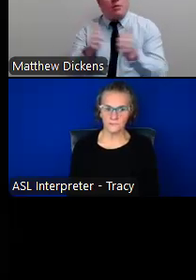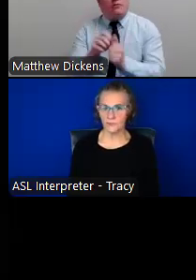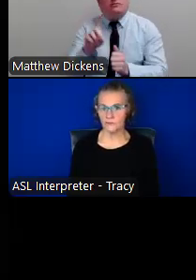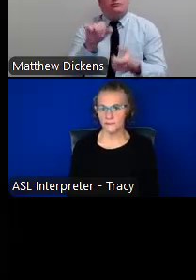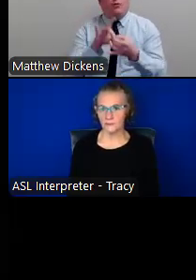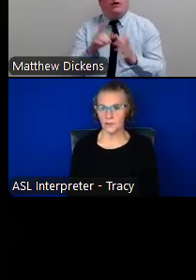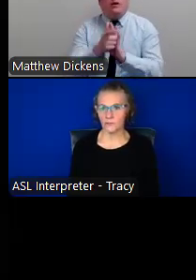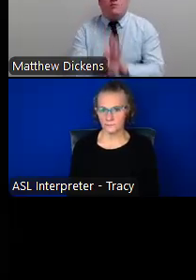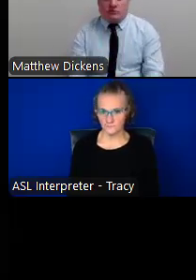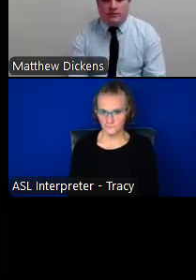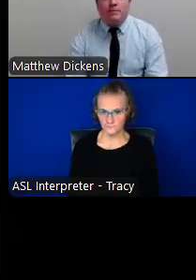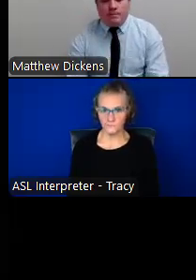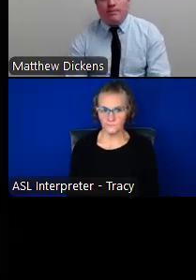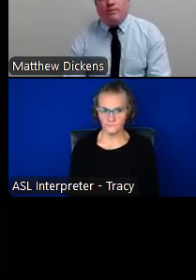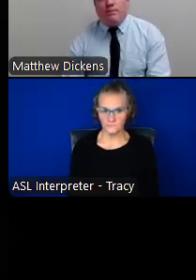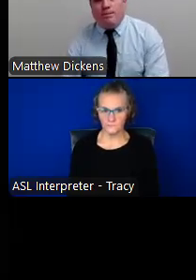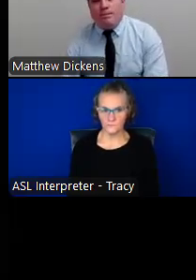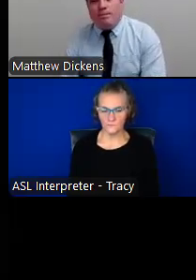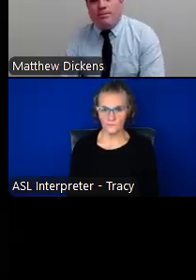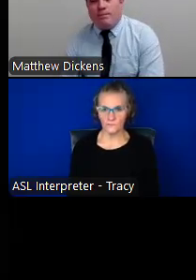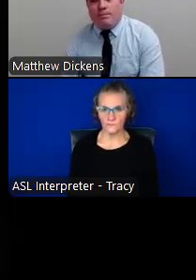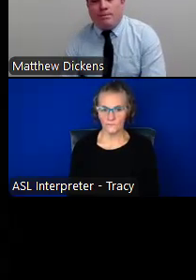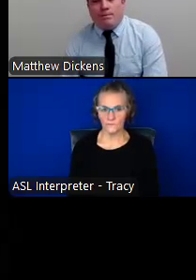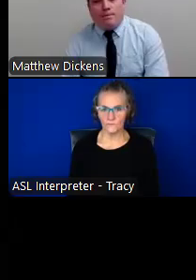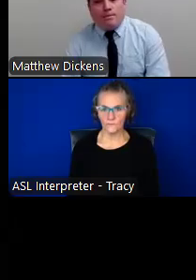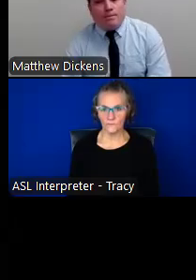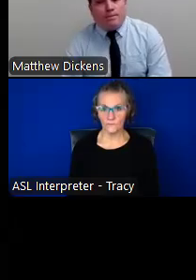with disability-related laws.